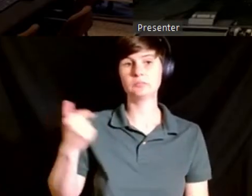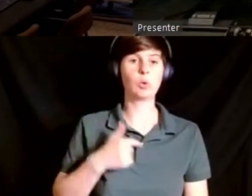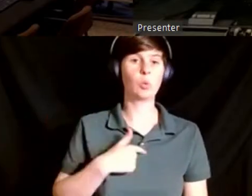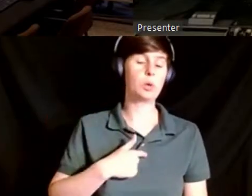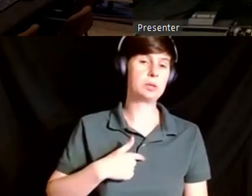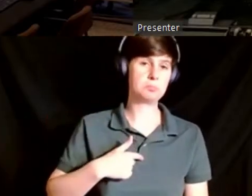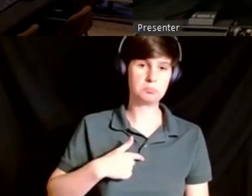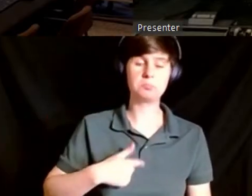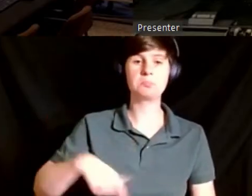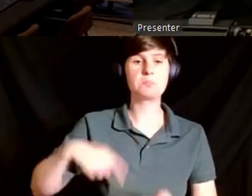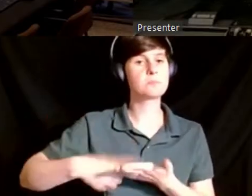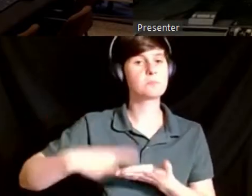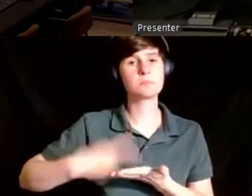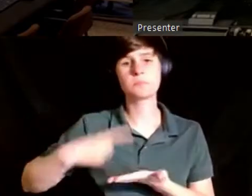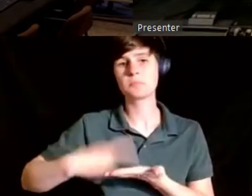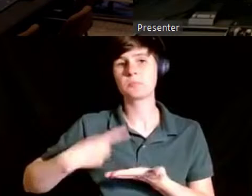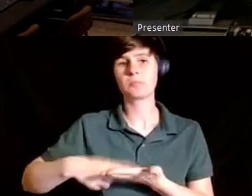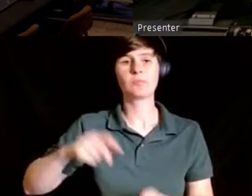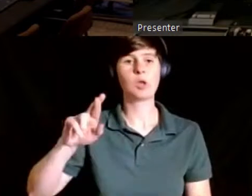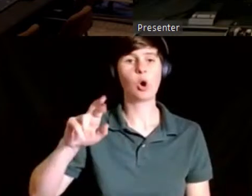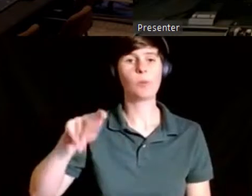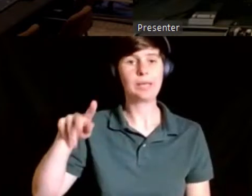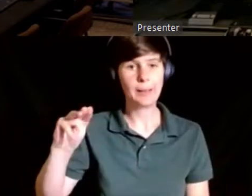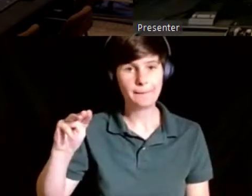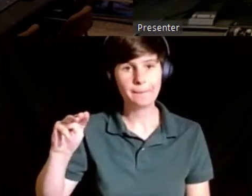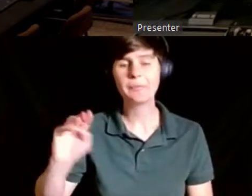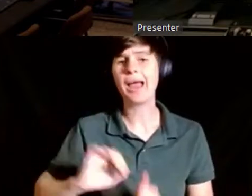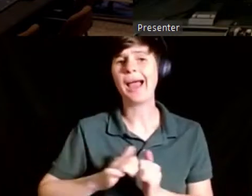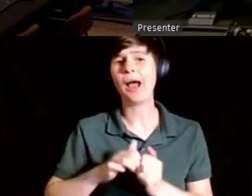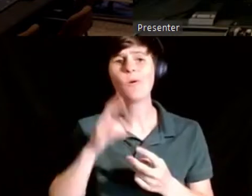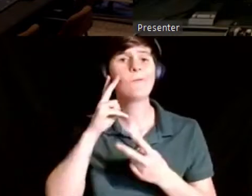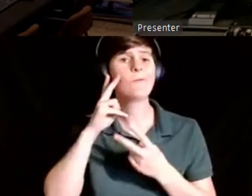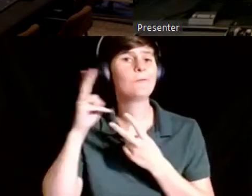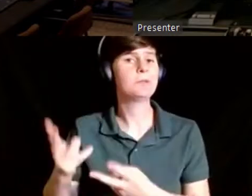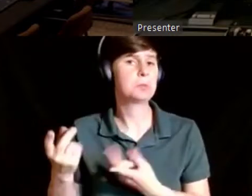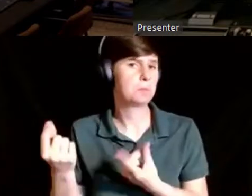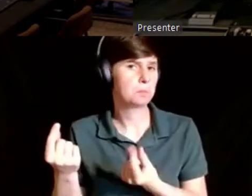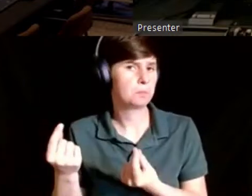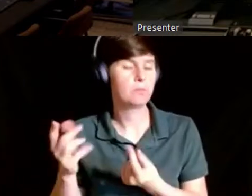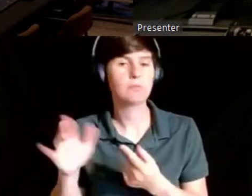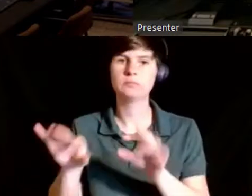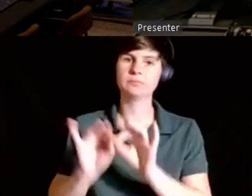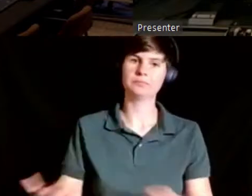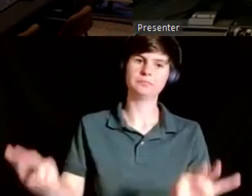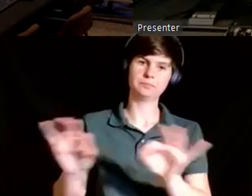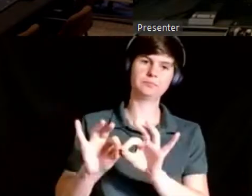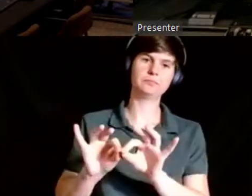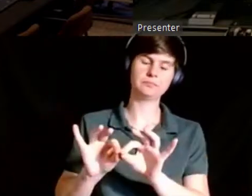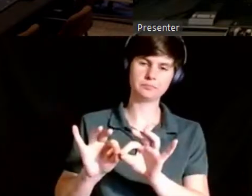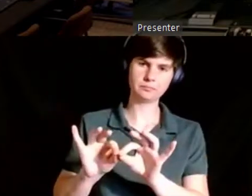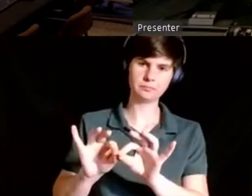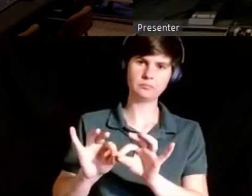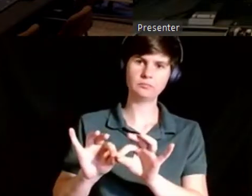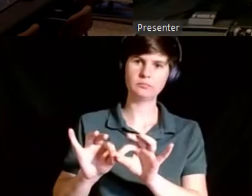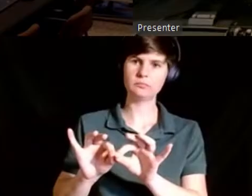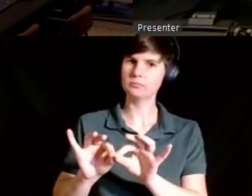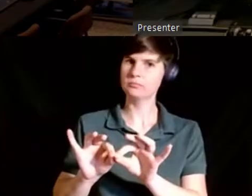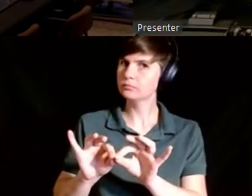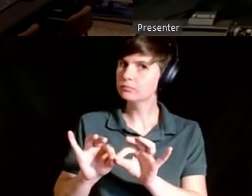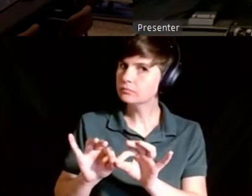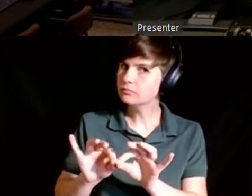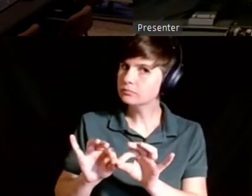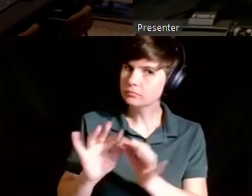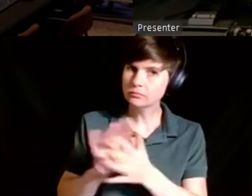the RPM and how the visit would happen. That was important. I think there was a call for participation, and